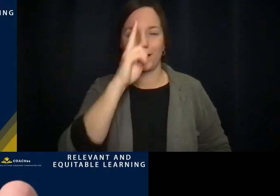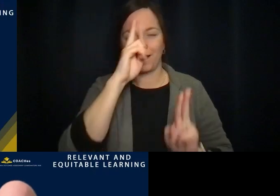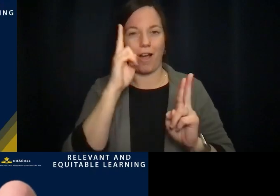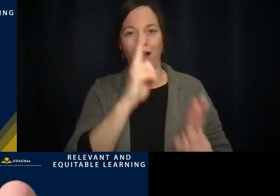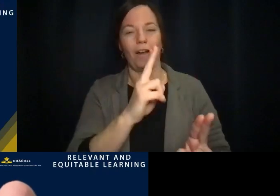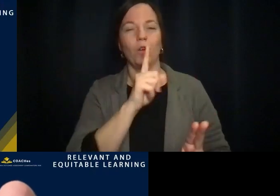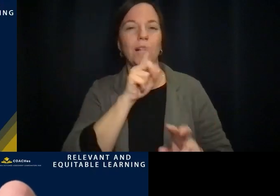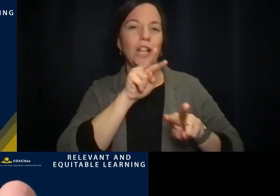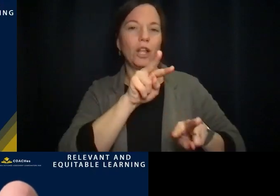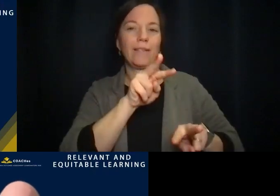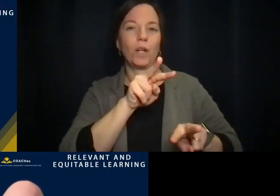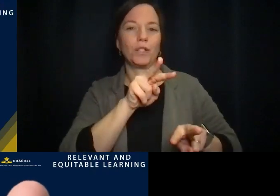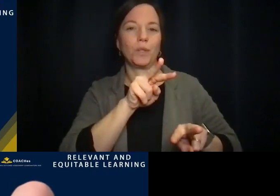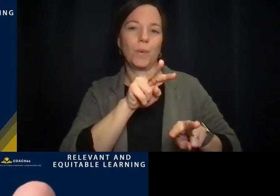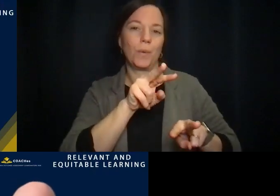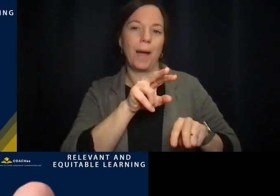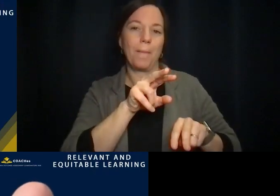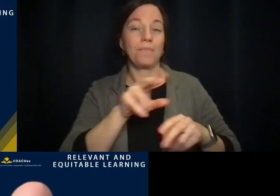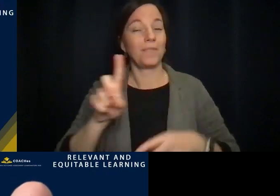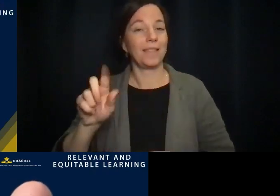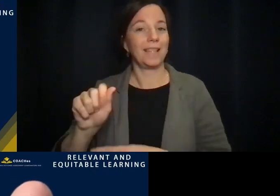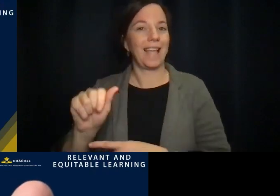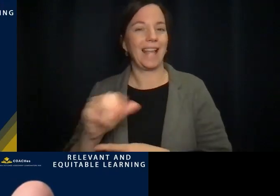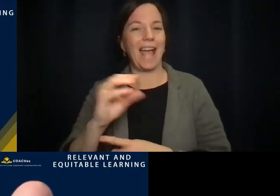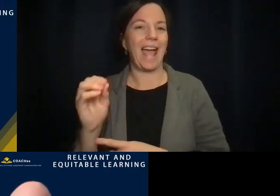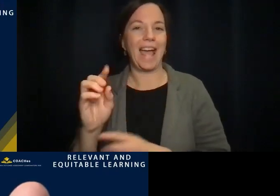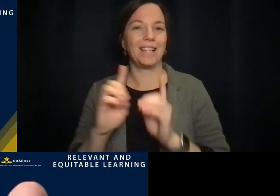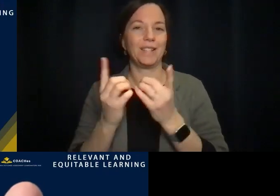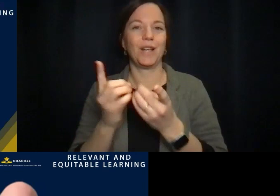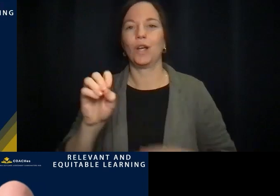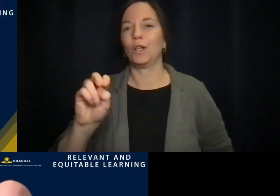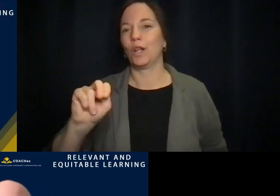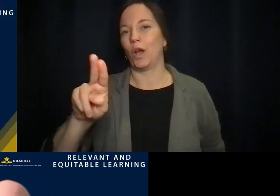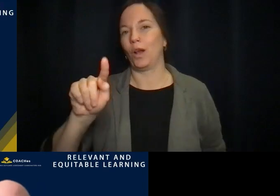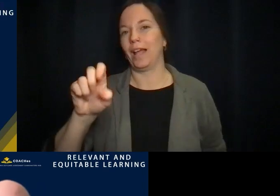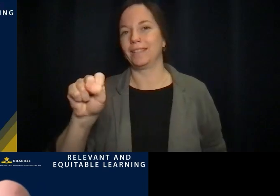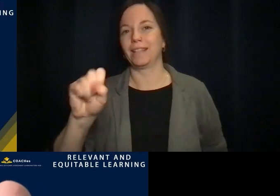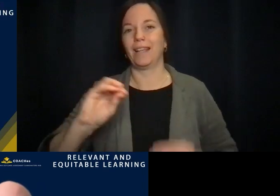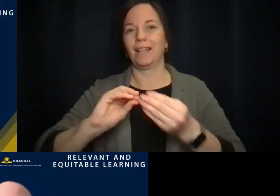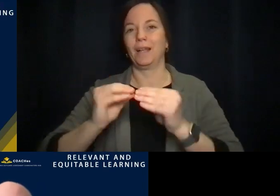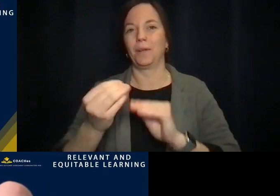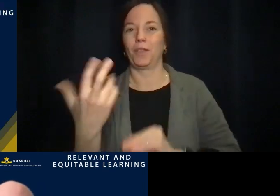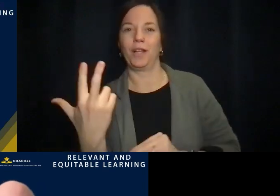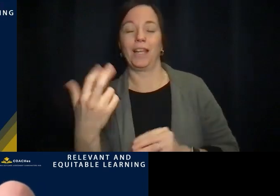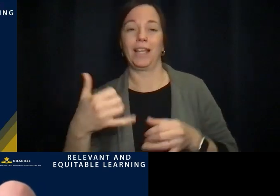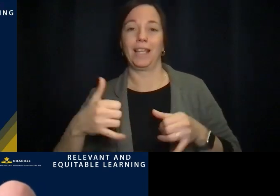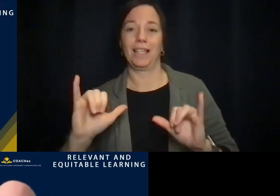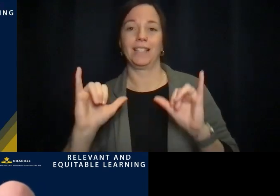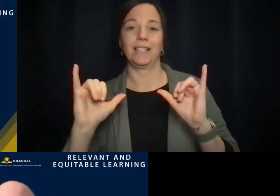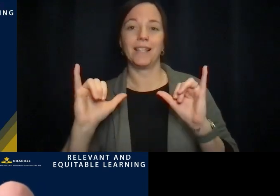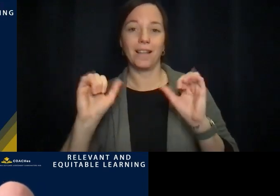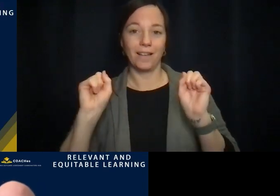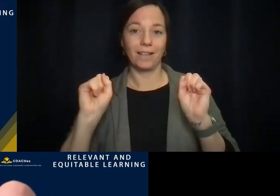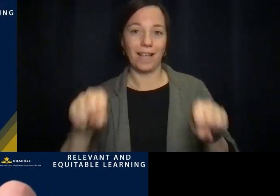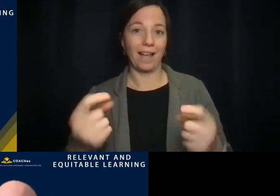Looking forward to the data and donuts number 3. And you're always welcome to stop by during one of our